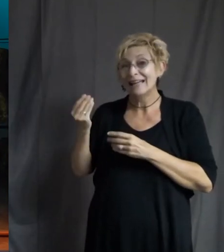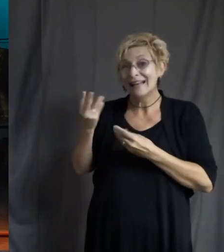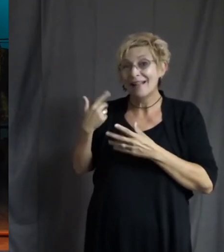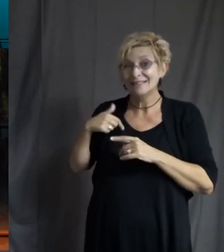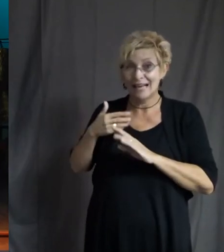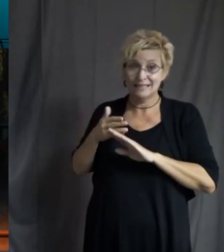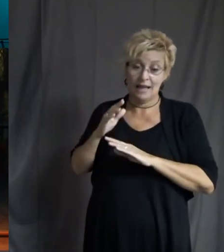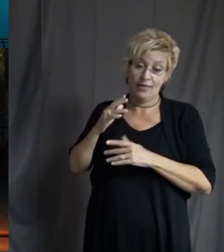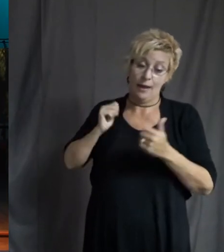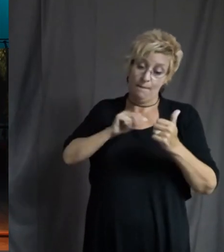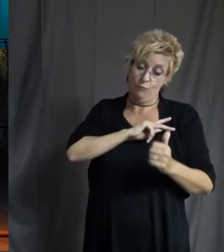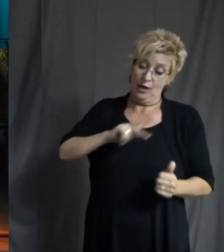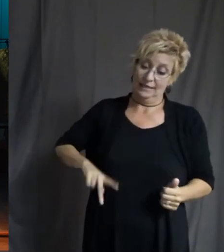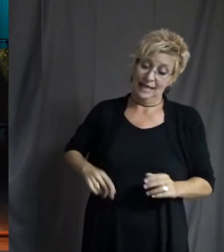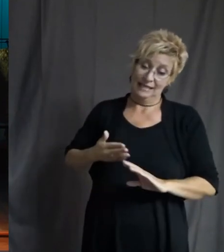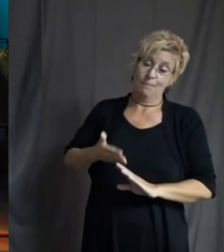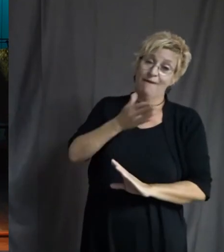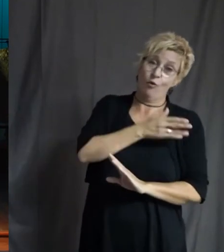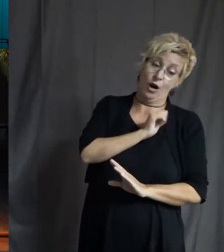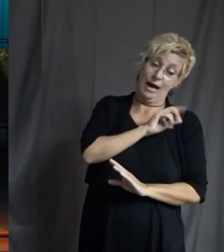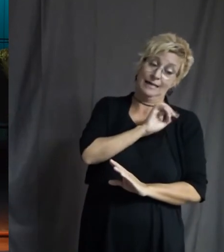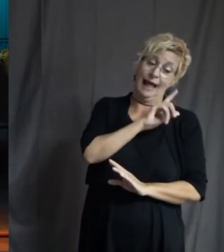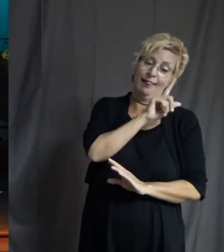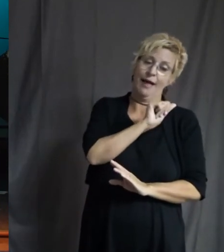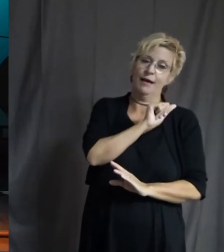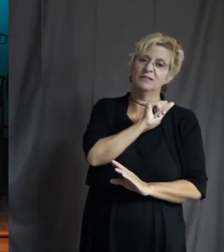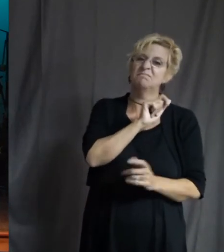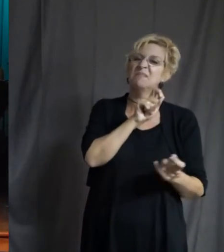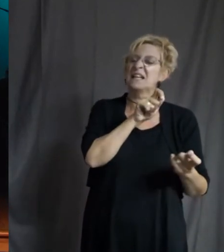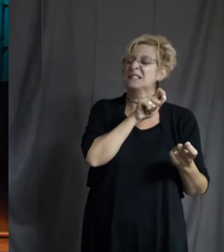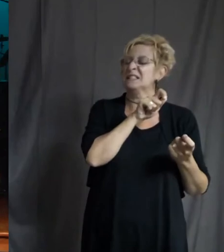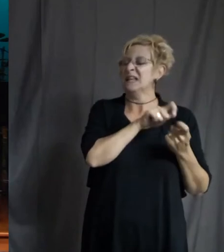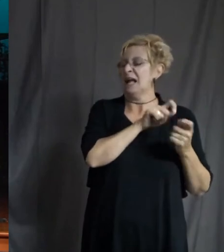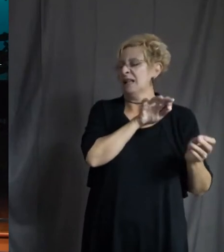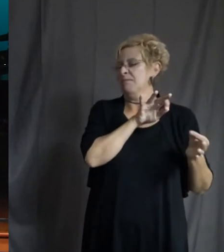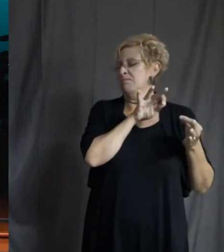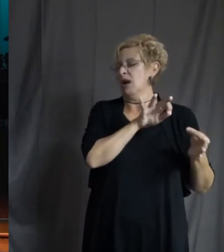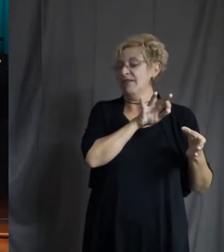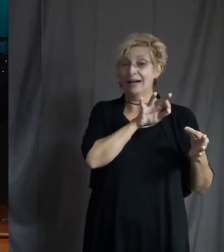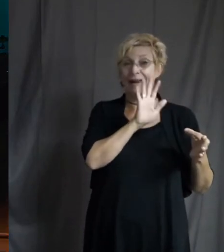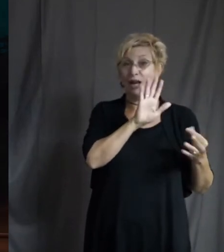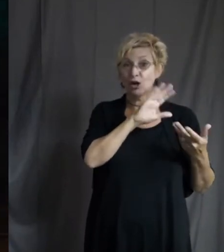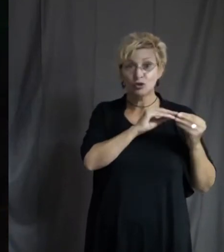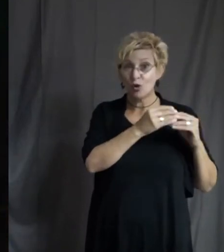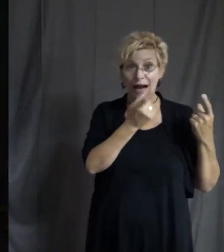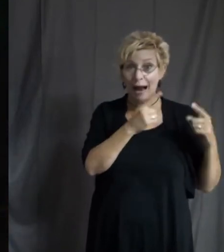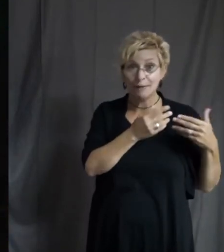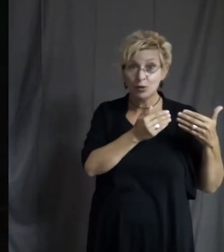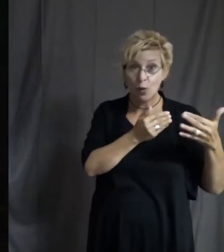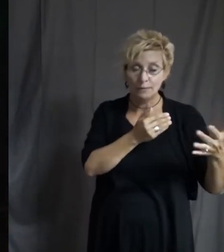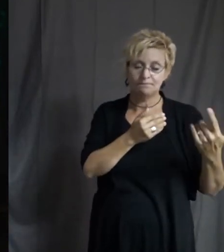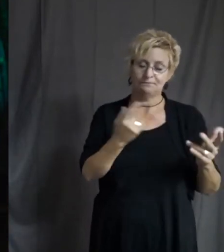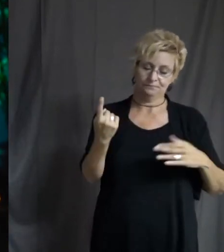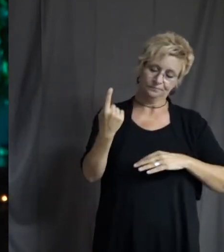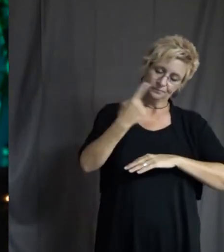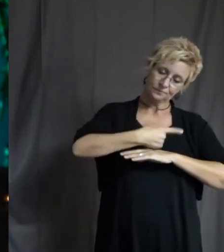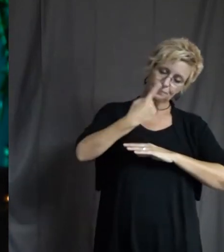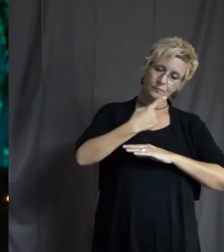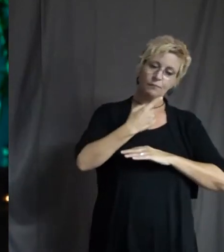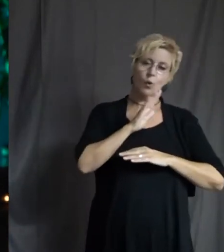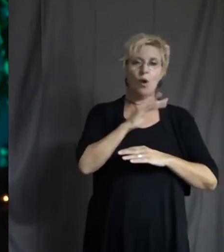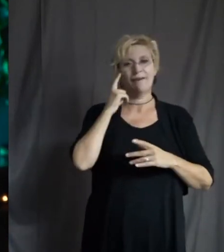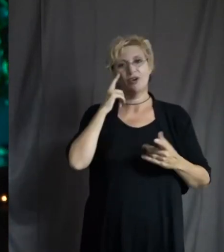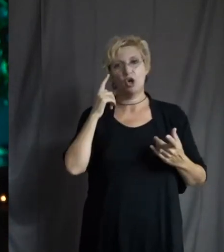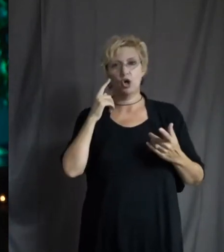Adela, who was exactly perfect. And her story goes as such. One day, one of her